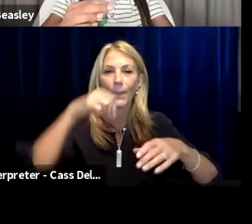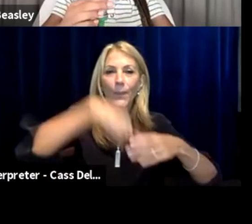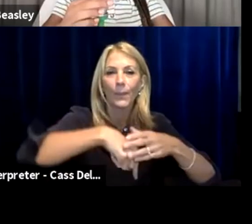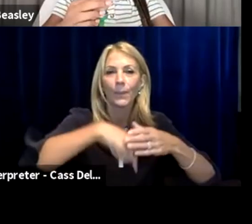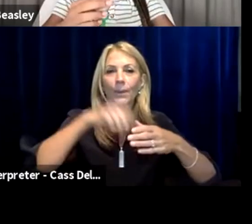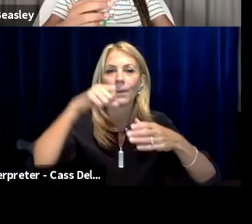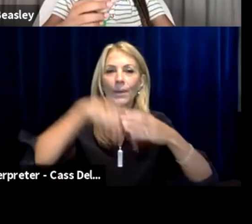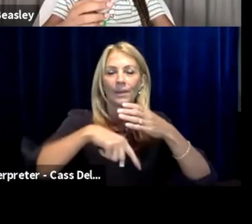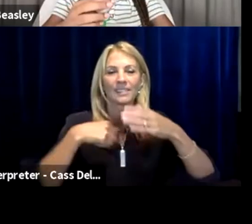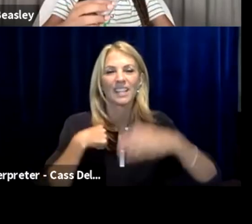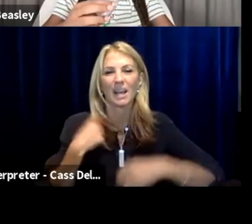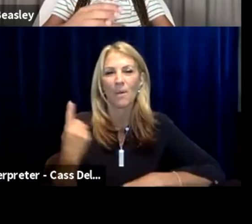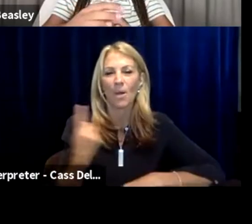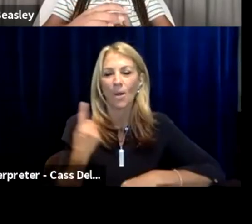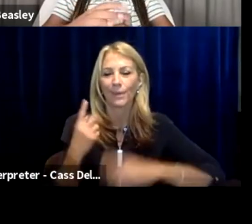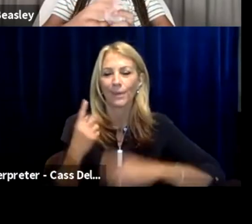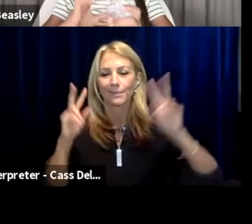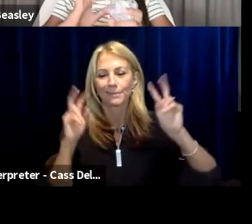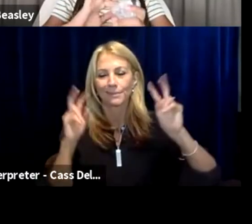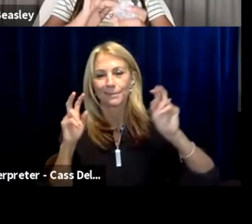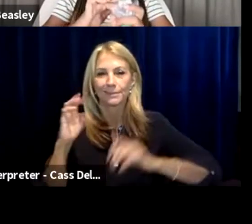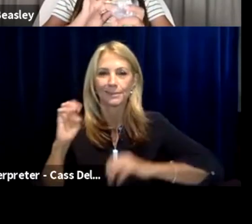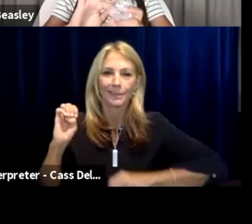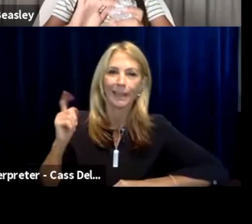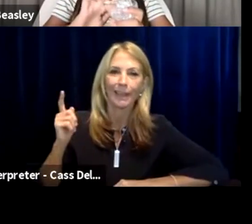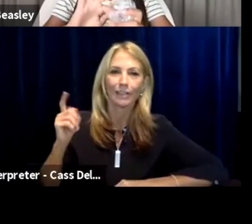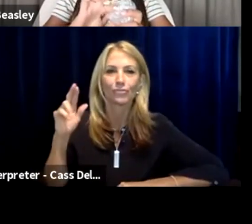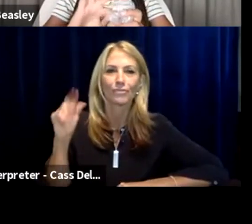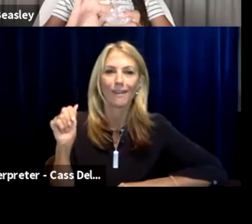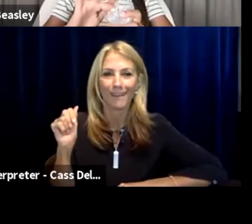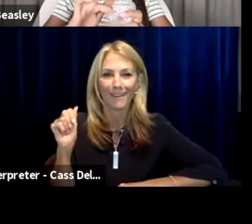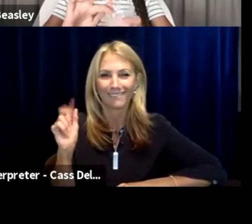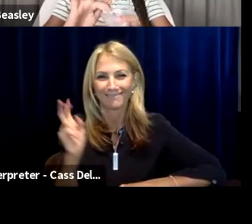Okay, I almost dropped that on my computer.